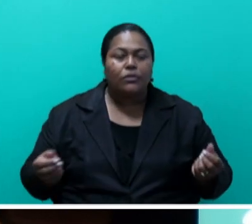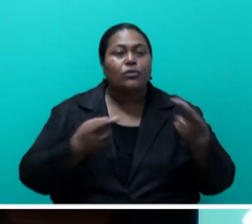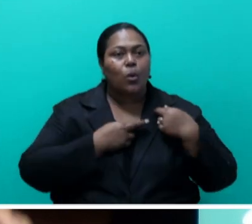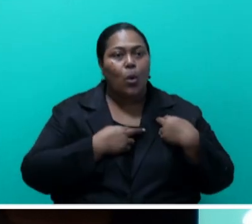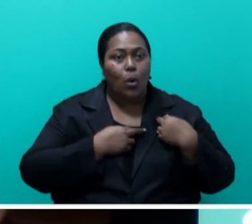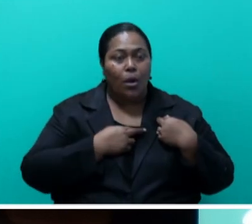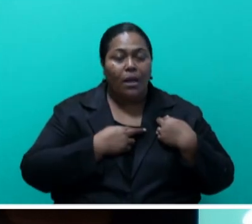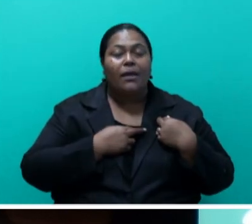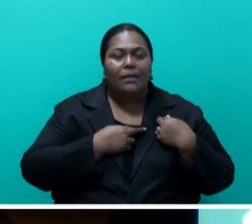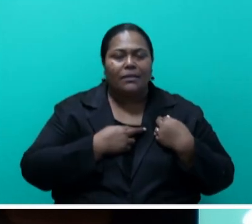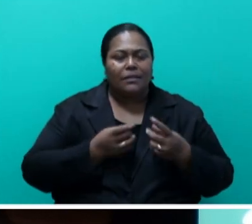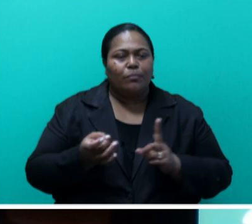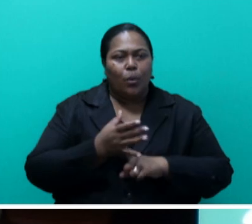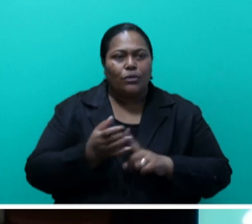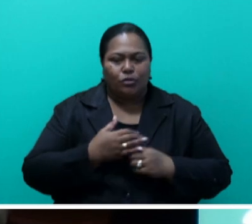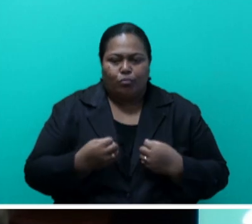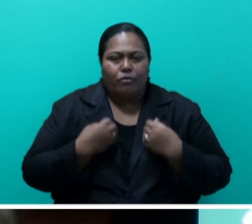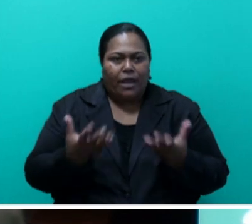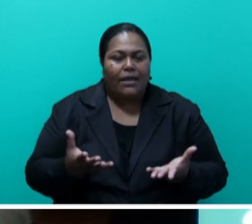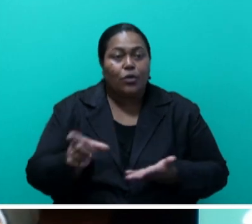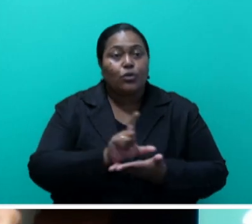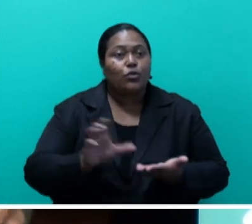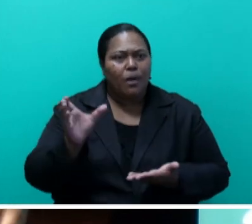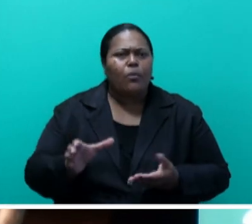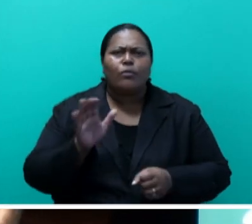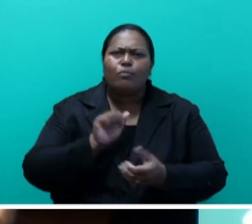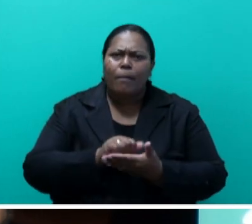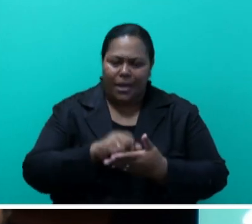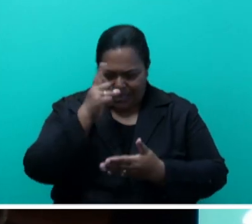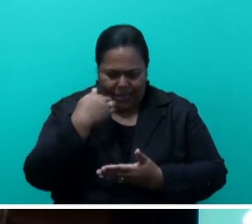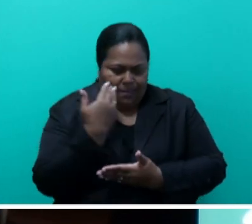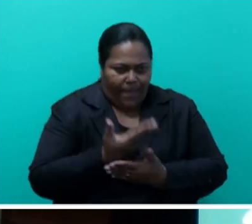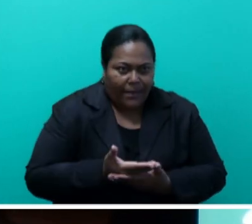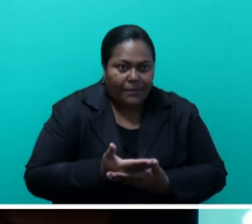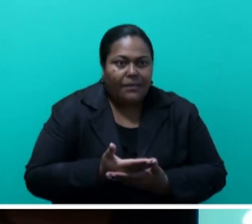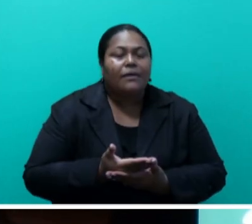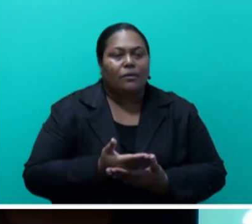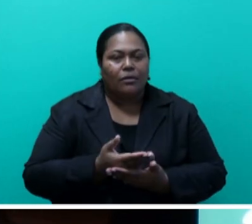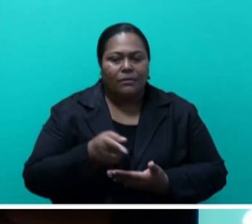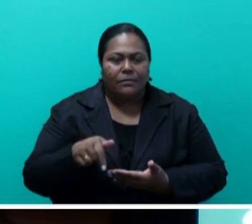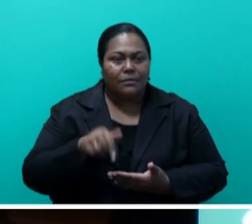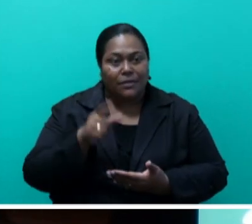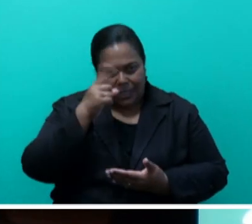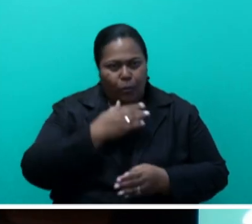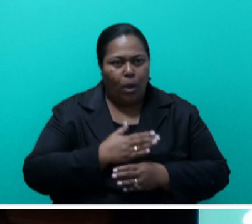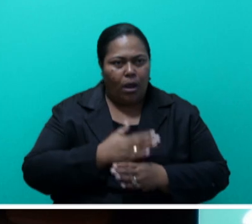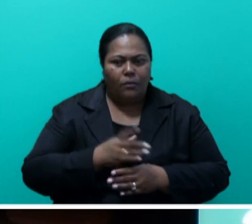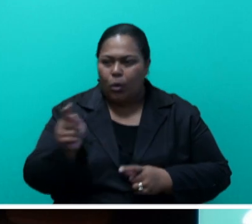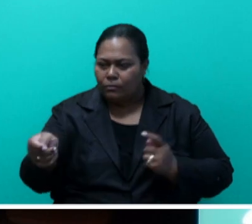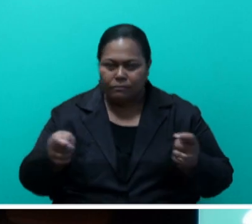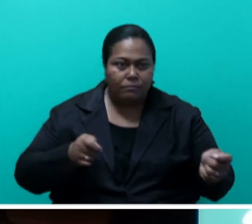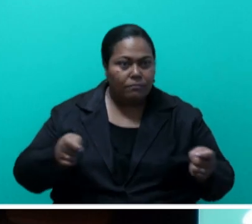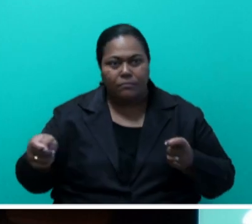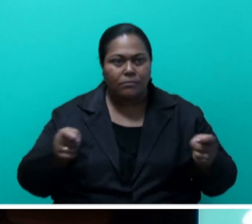providing consumers with a reliable mechanism to address the grievances, which ultimately helps to build trust and